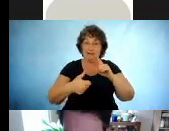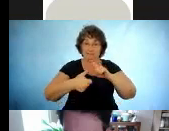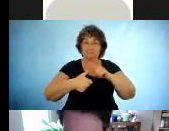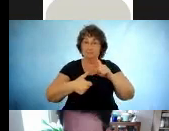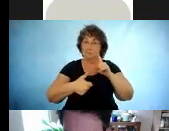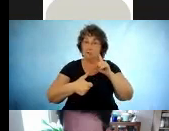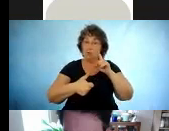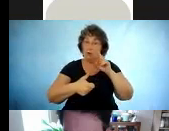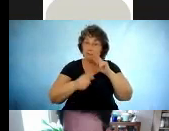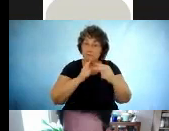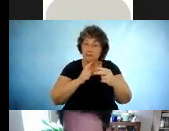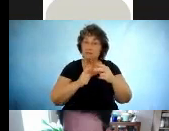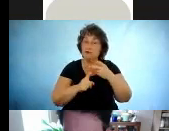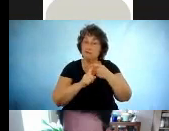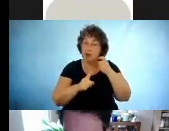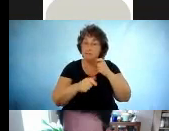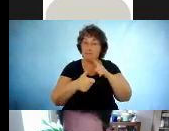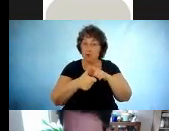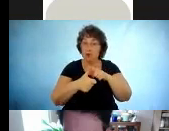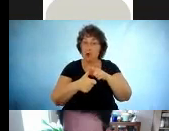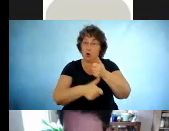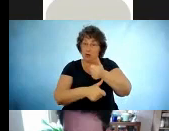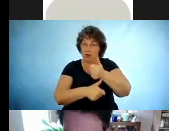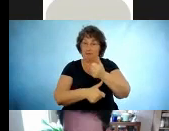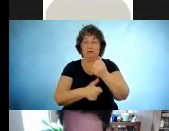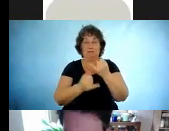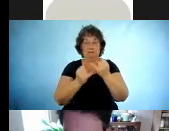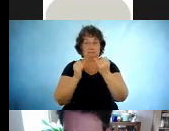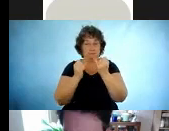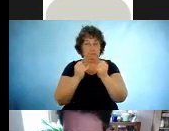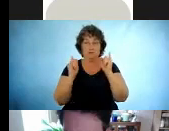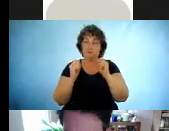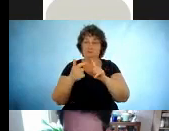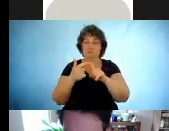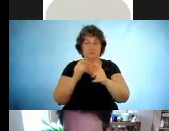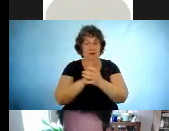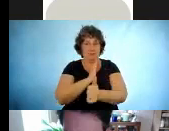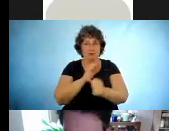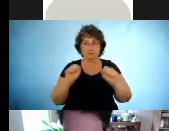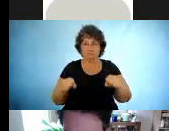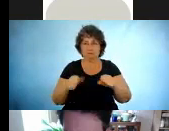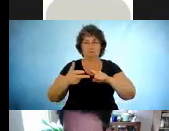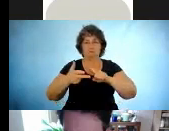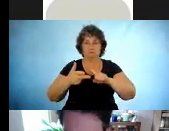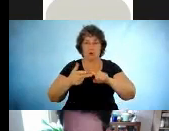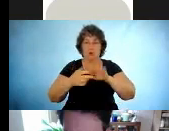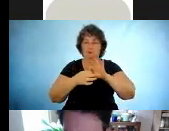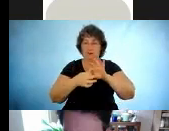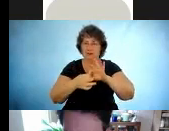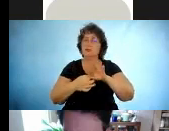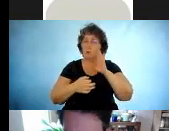and relatedness, we're going to get that self-determined young man or woman at the end of the day. Next